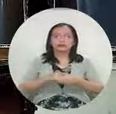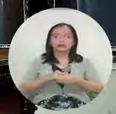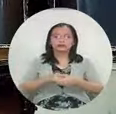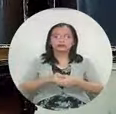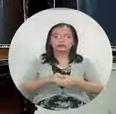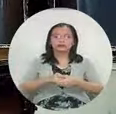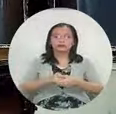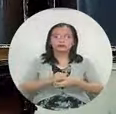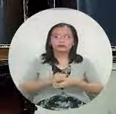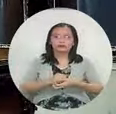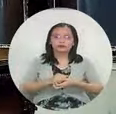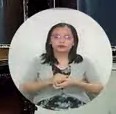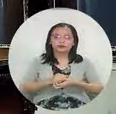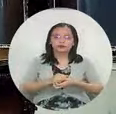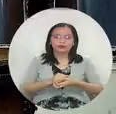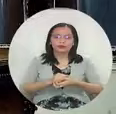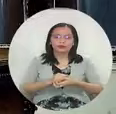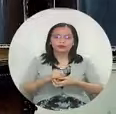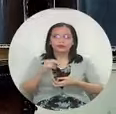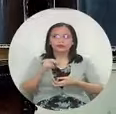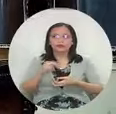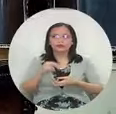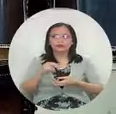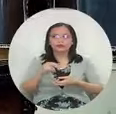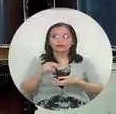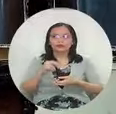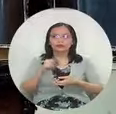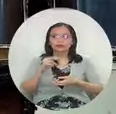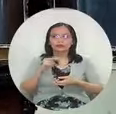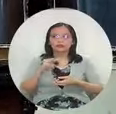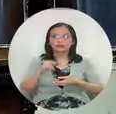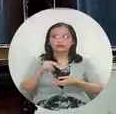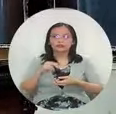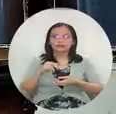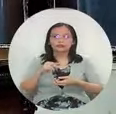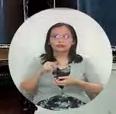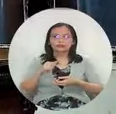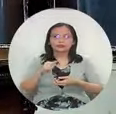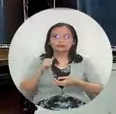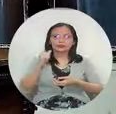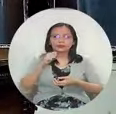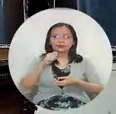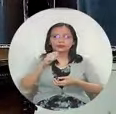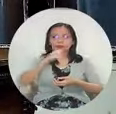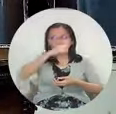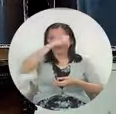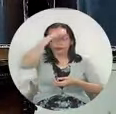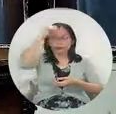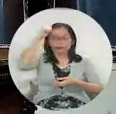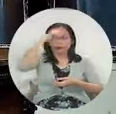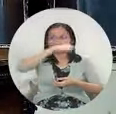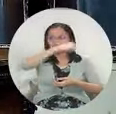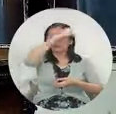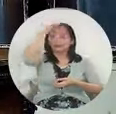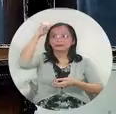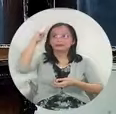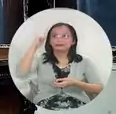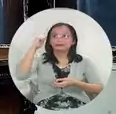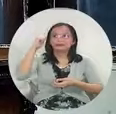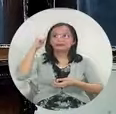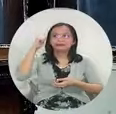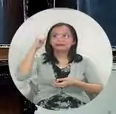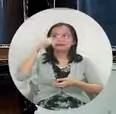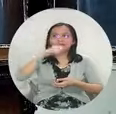Si David Livingstone lang. He went to Africa. Can you imagine a man? Albert